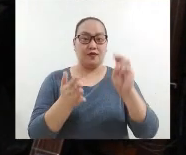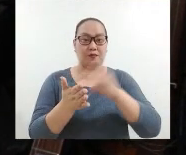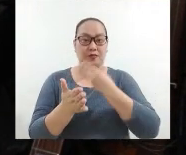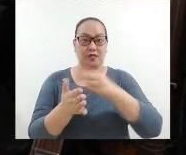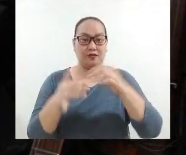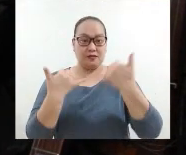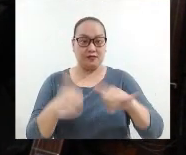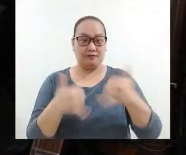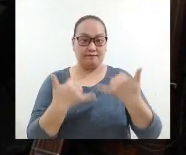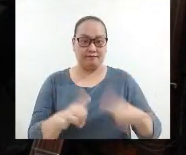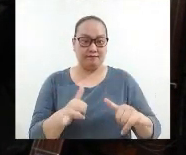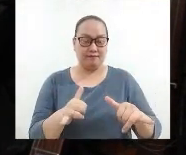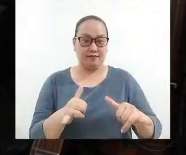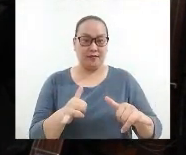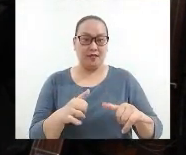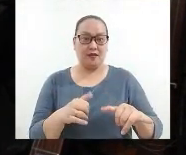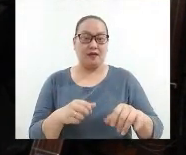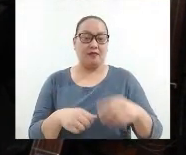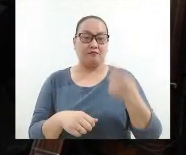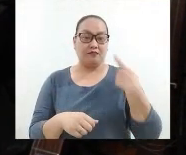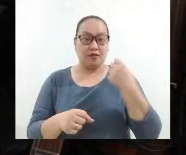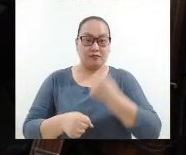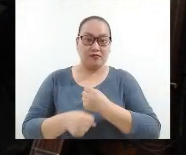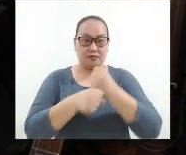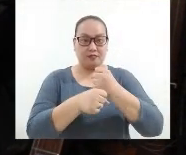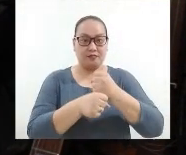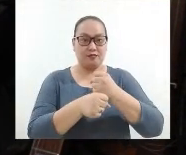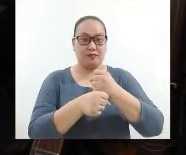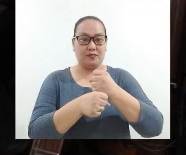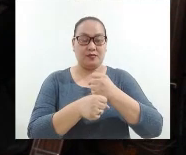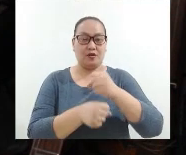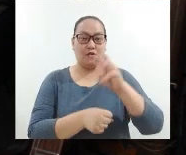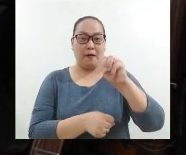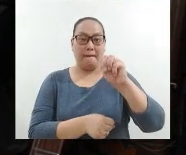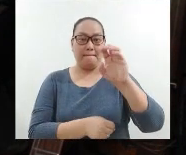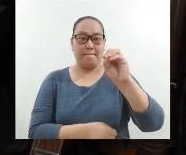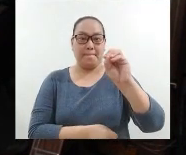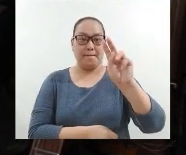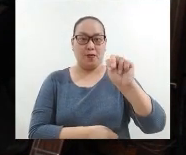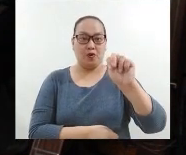harmonic support, it is monophonic.